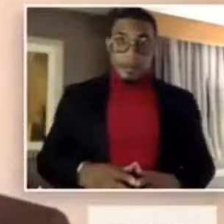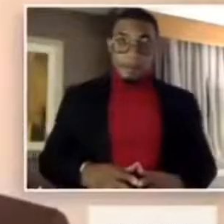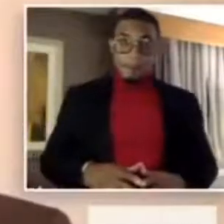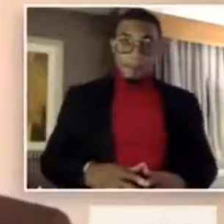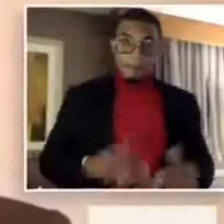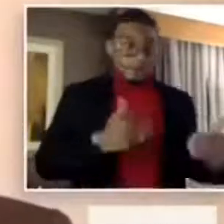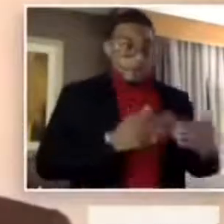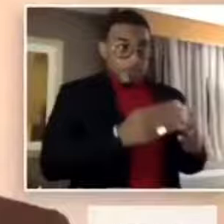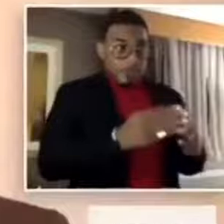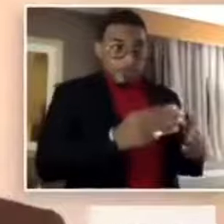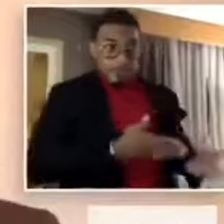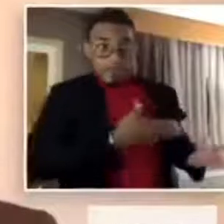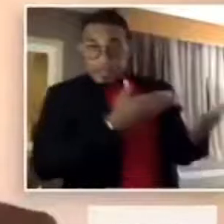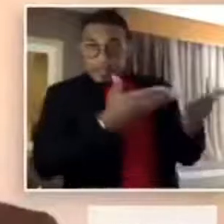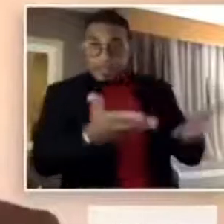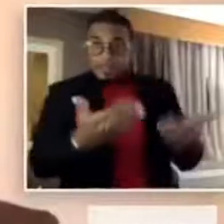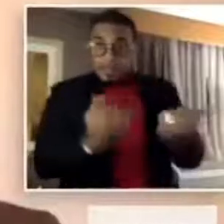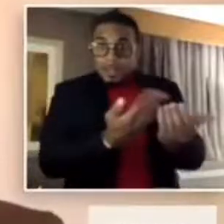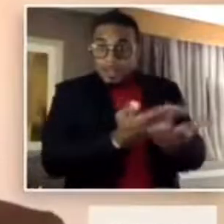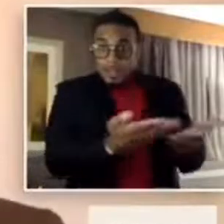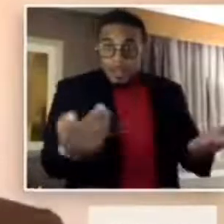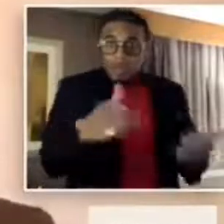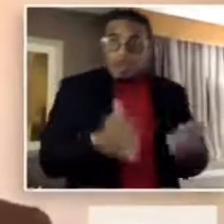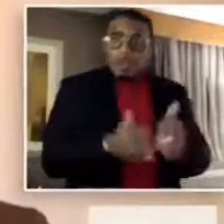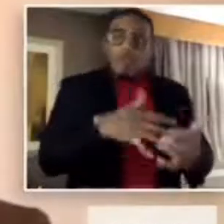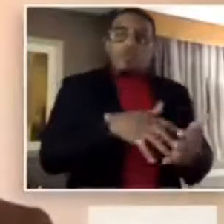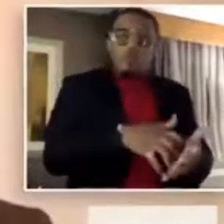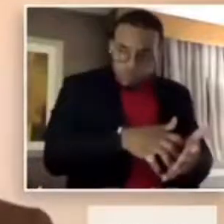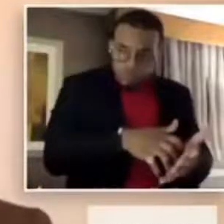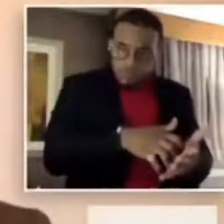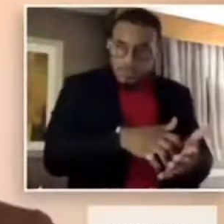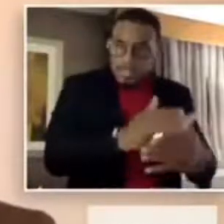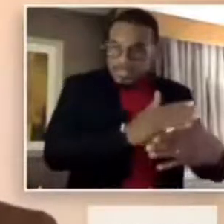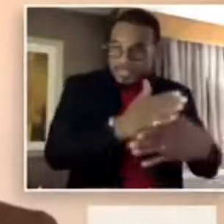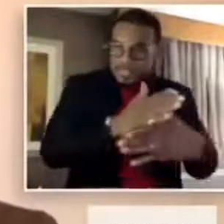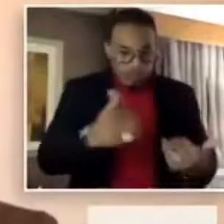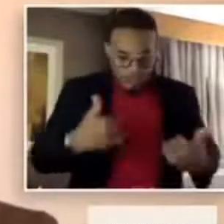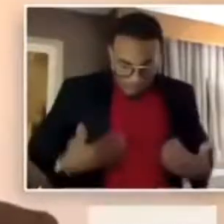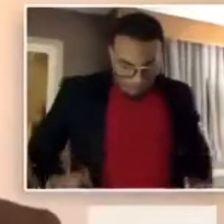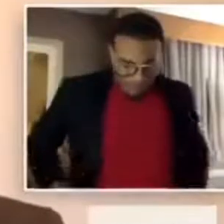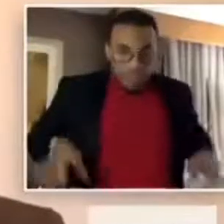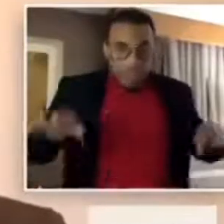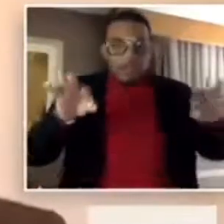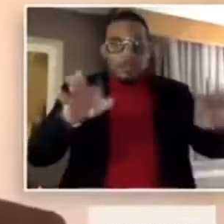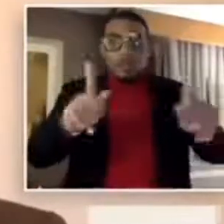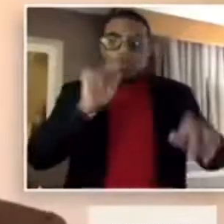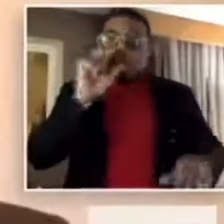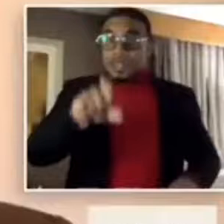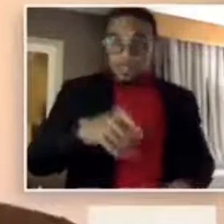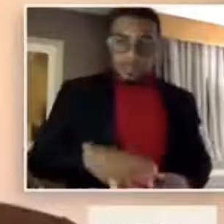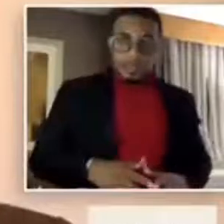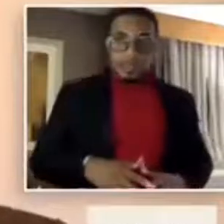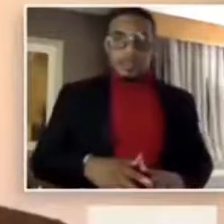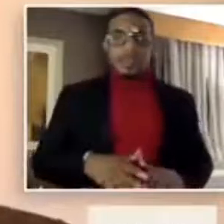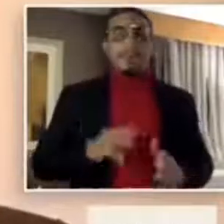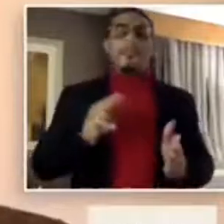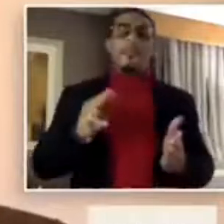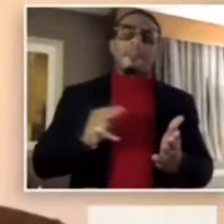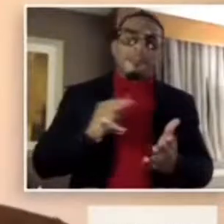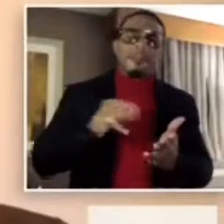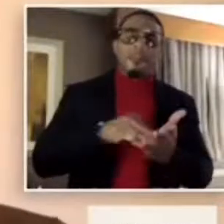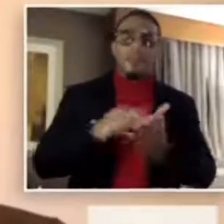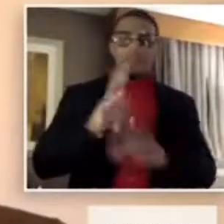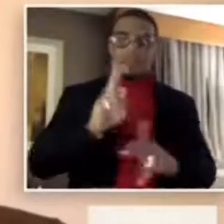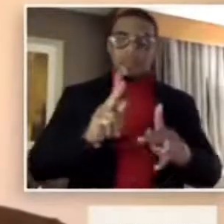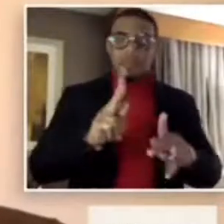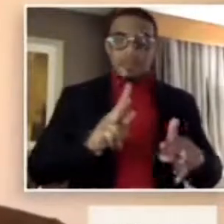Neighbors delivering supplies to those most vulnerable and sharing what they have with people who need it. And millions of people have